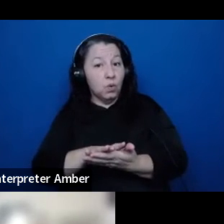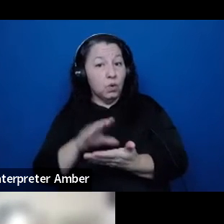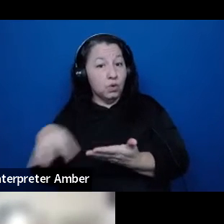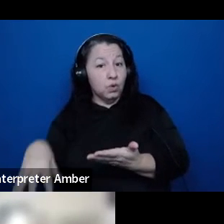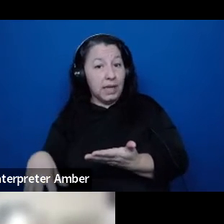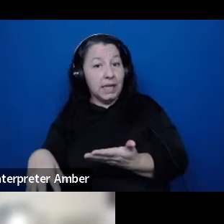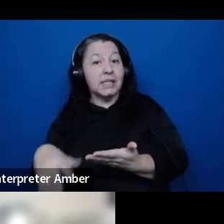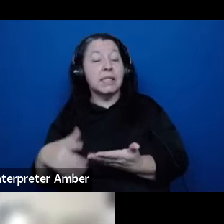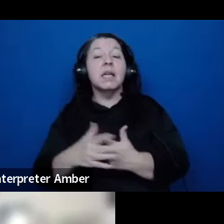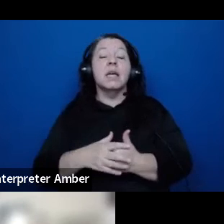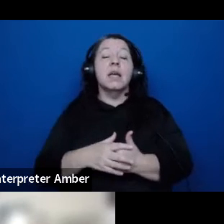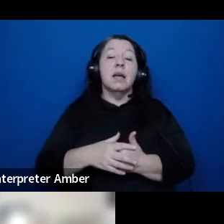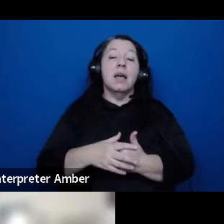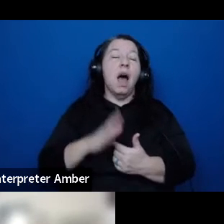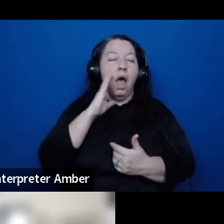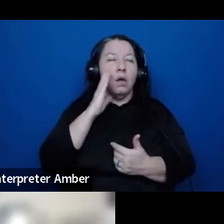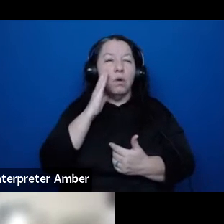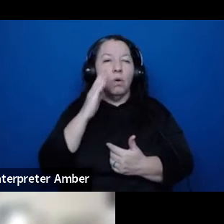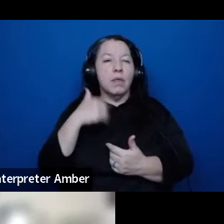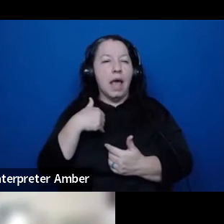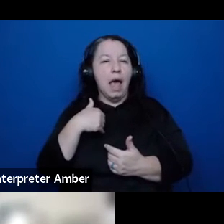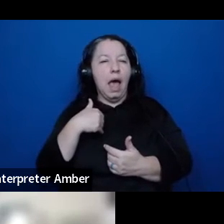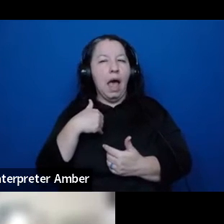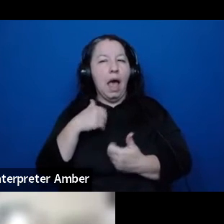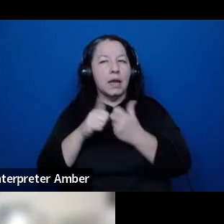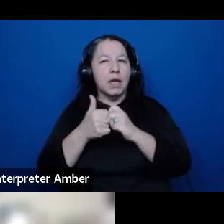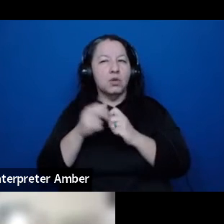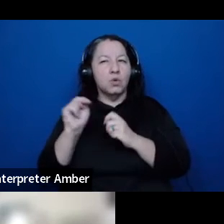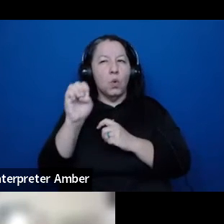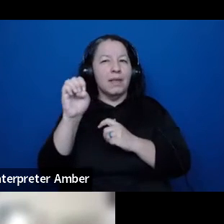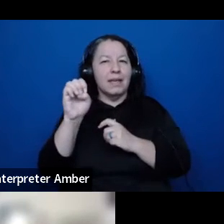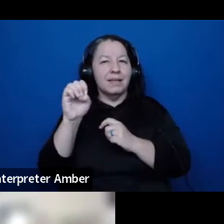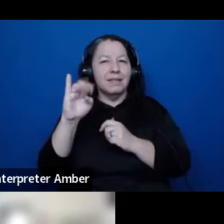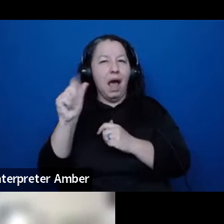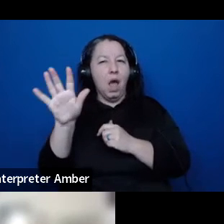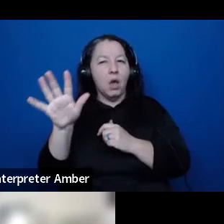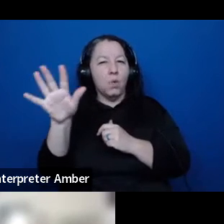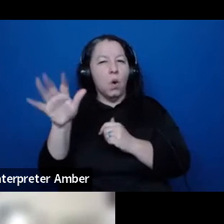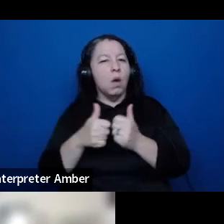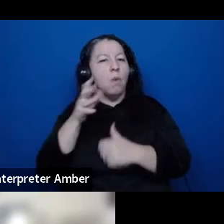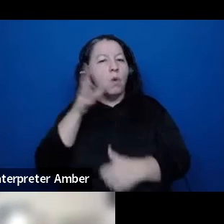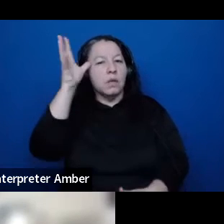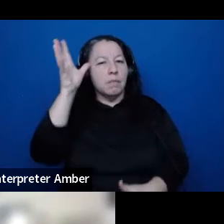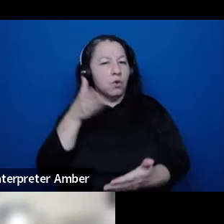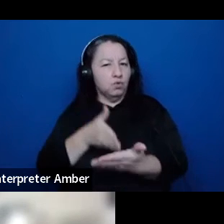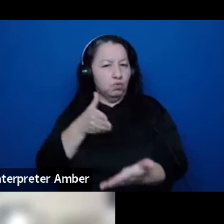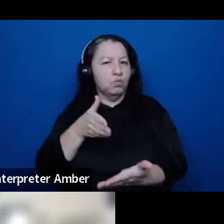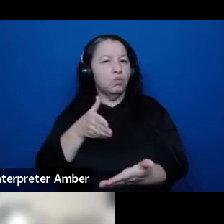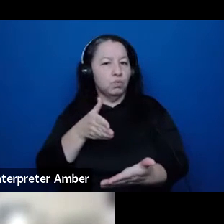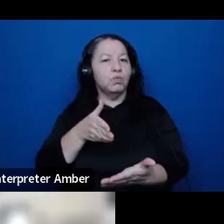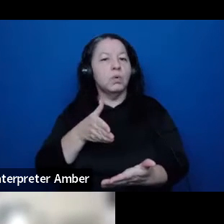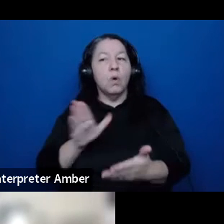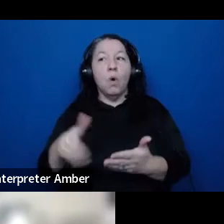students. I know there was an issue up in Northeast Iowa. Most of these parents have sued and all of them